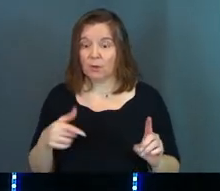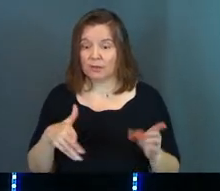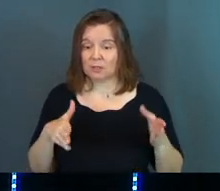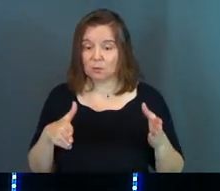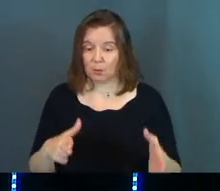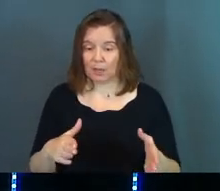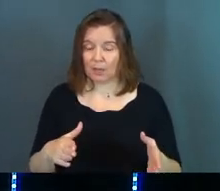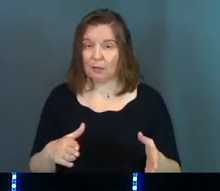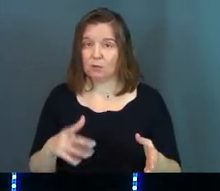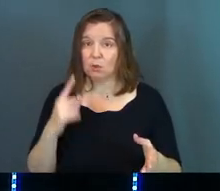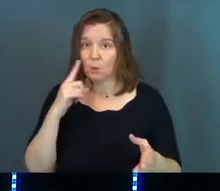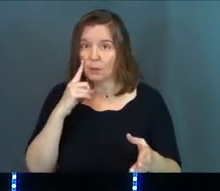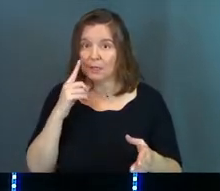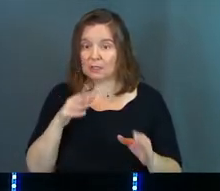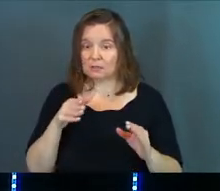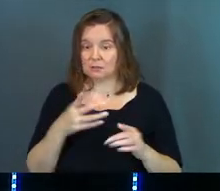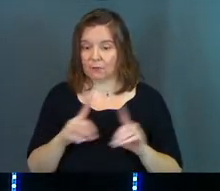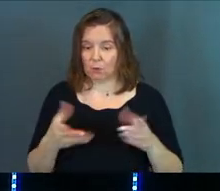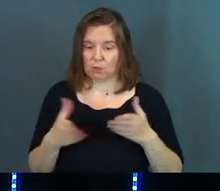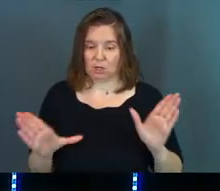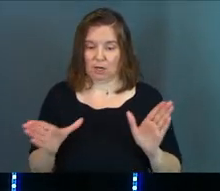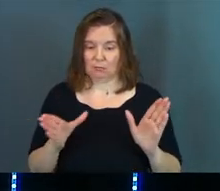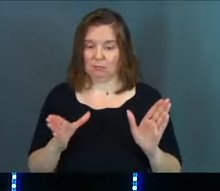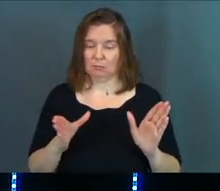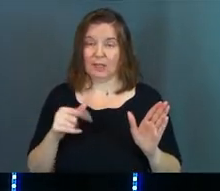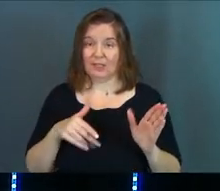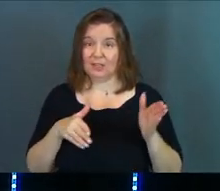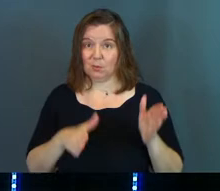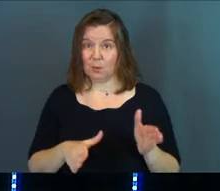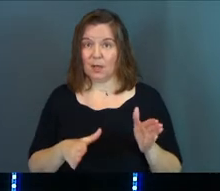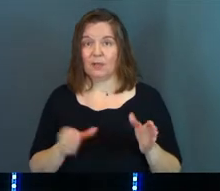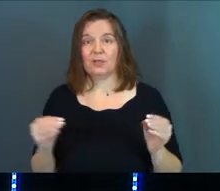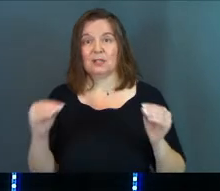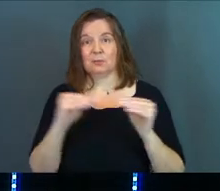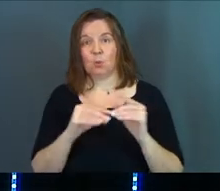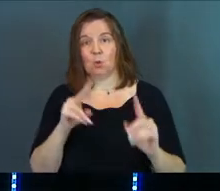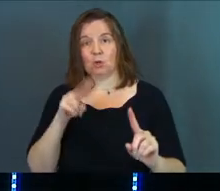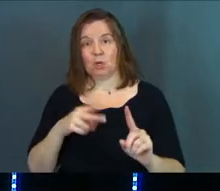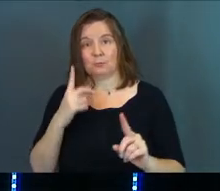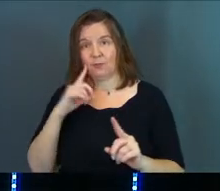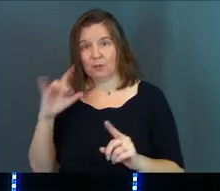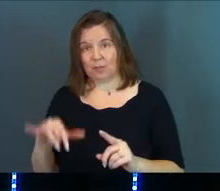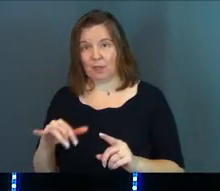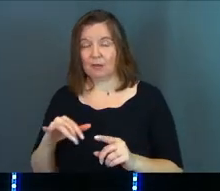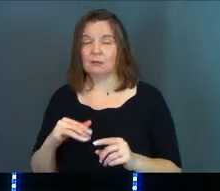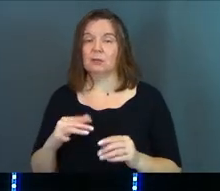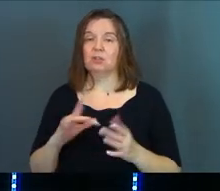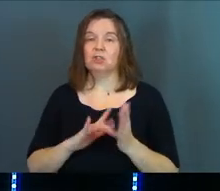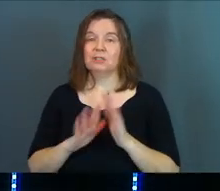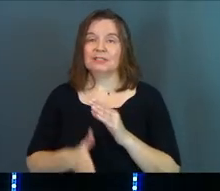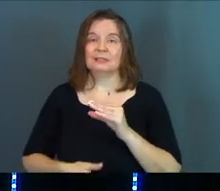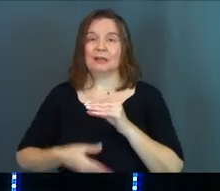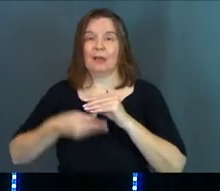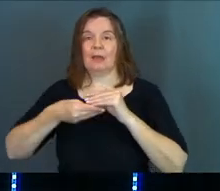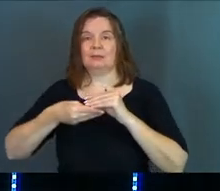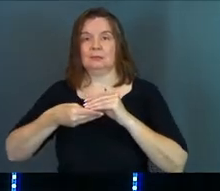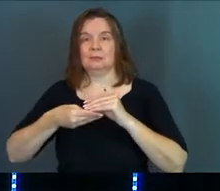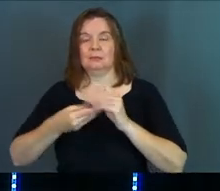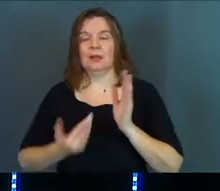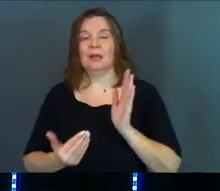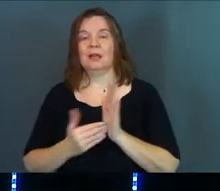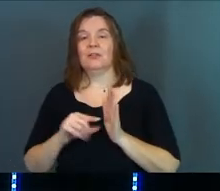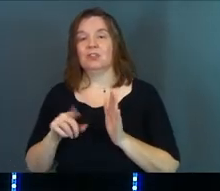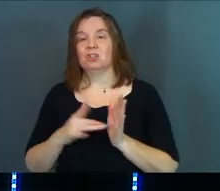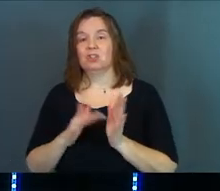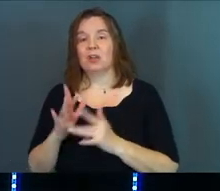this way, right, you think just divorce in general, it's like if you go through divorce this way, there's more judgment to it. Jesus adds on. Again,